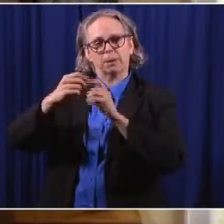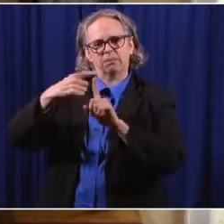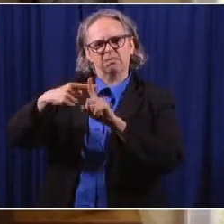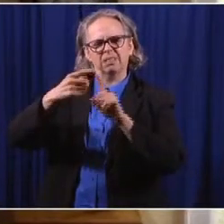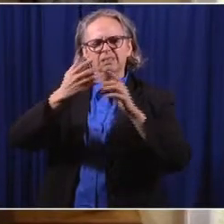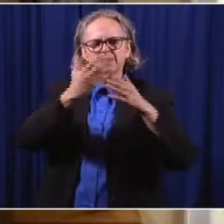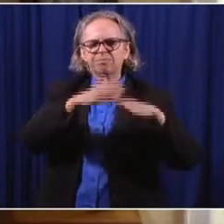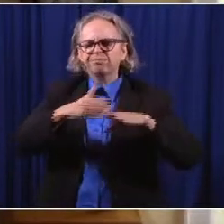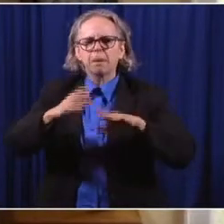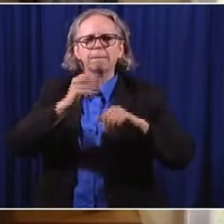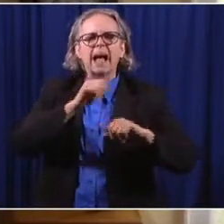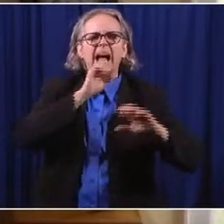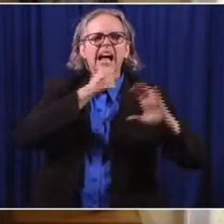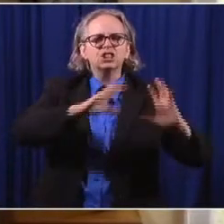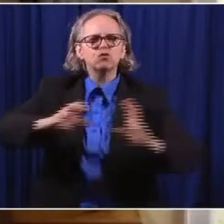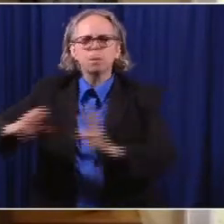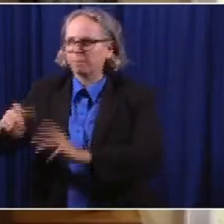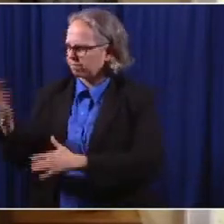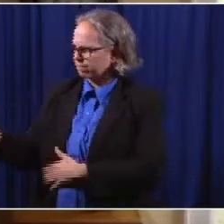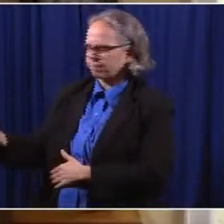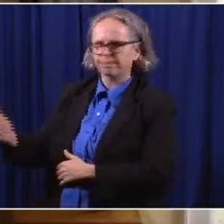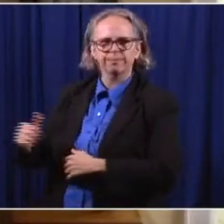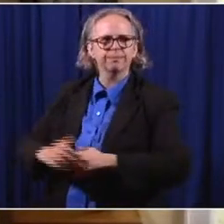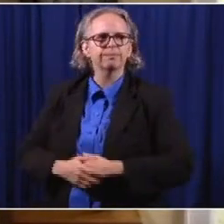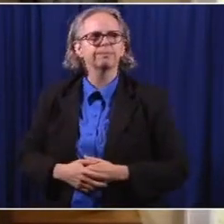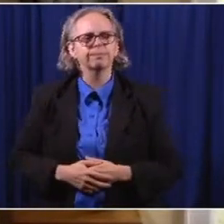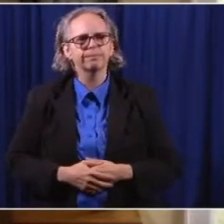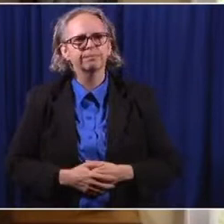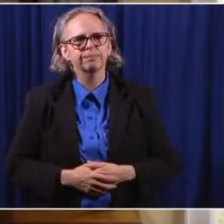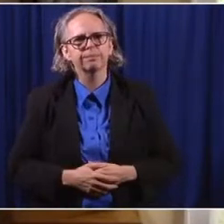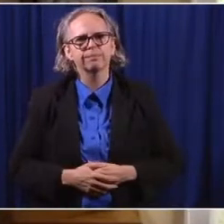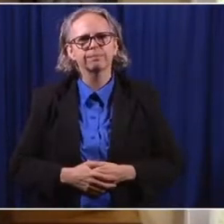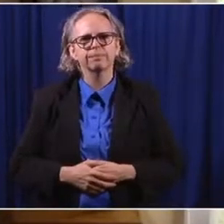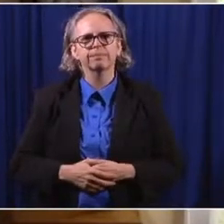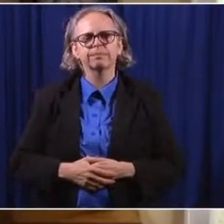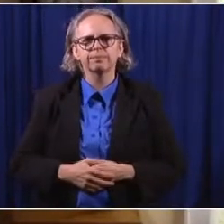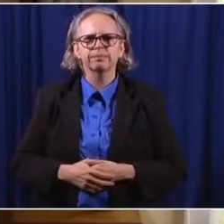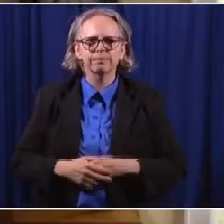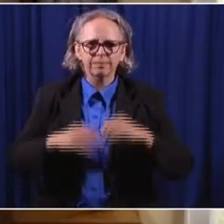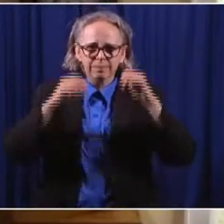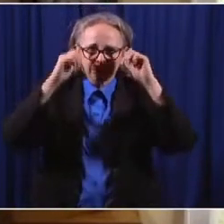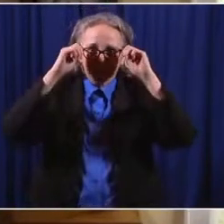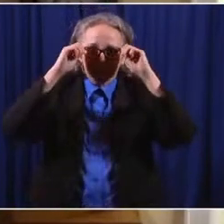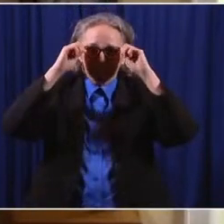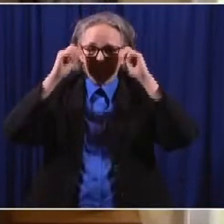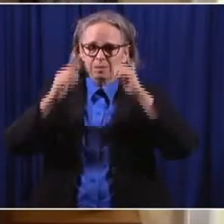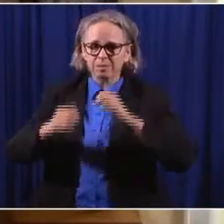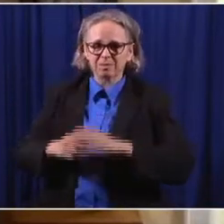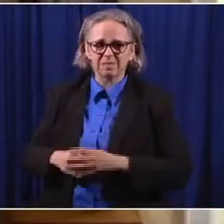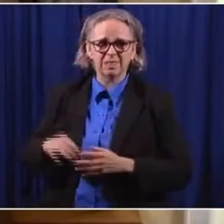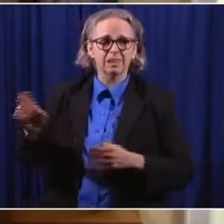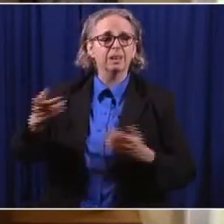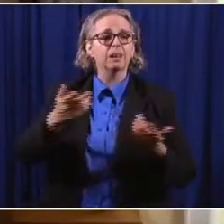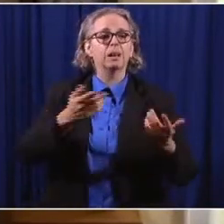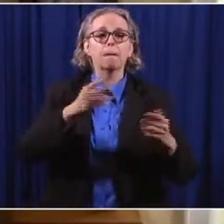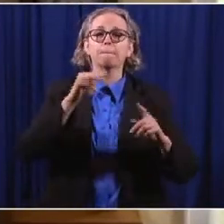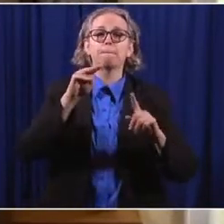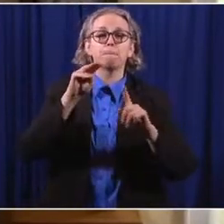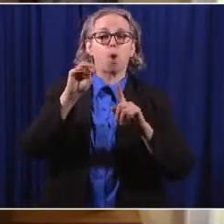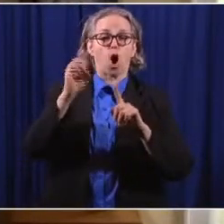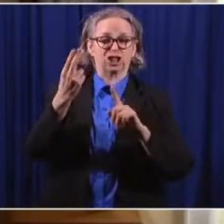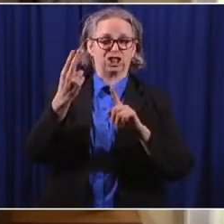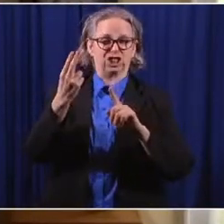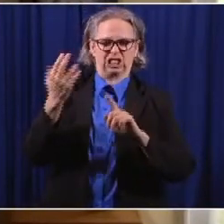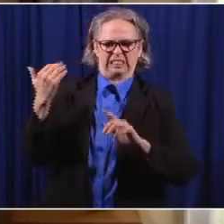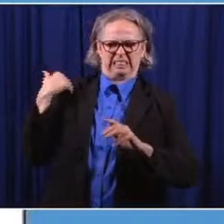slide that our team has put together, and it starts off in March. You see